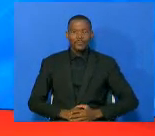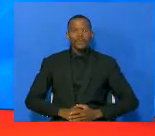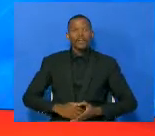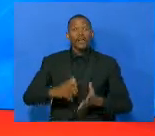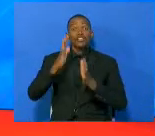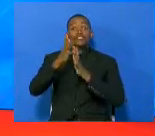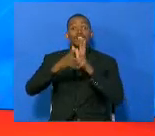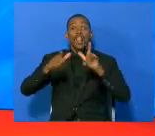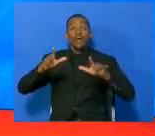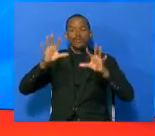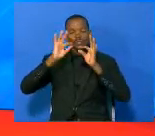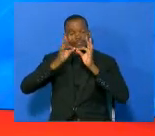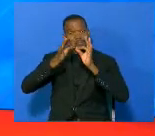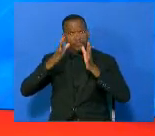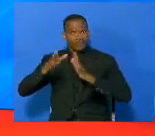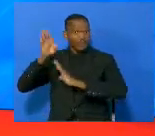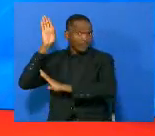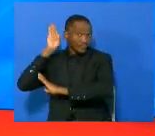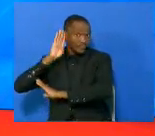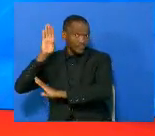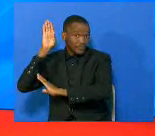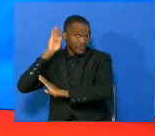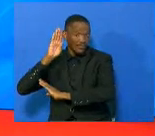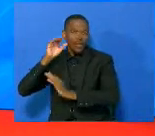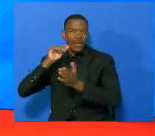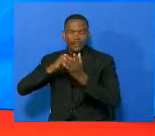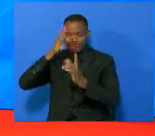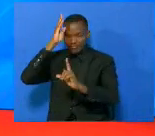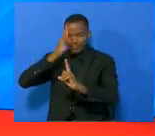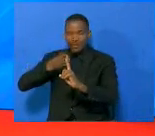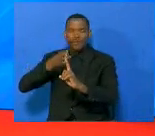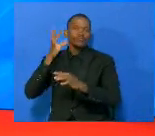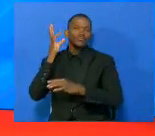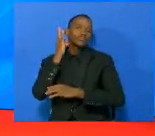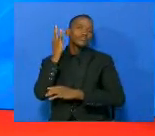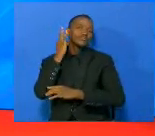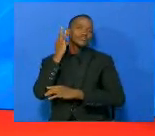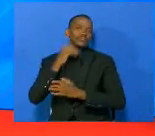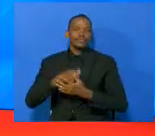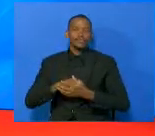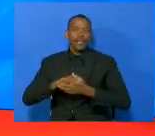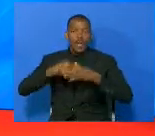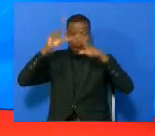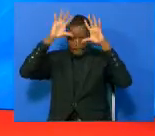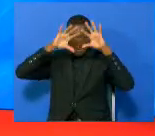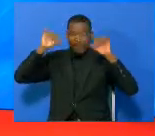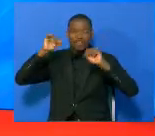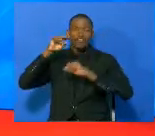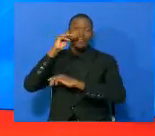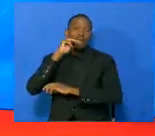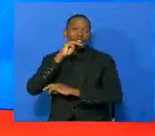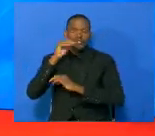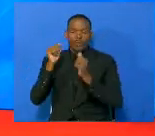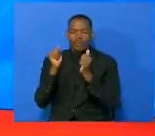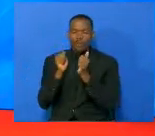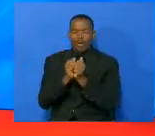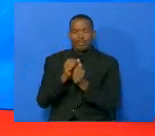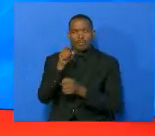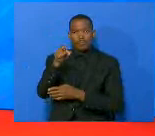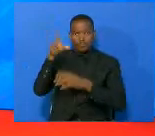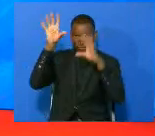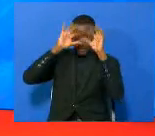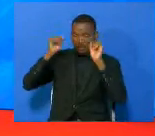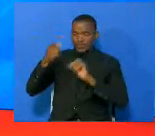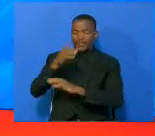Wetso yo a ranolang ka puo ya diatla ke ene boinelontshole mme ga re tsena mo dikganyeng. Tautona Dr. Mokgweetsi Masisi le molekane wa gagwe go tsweng